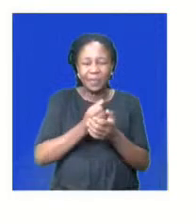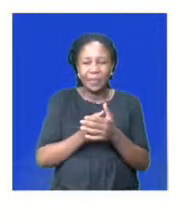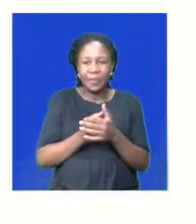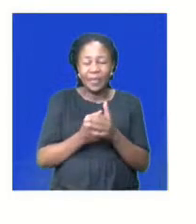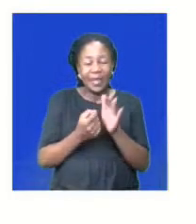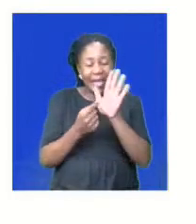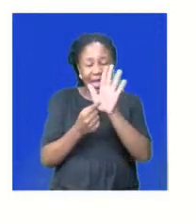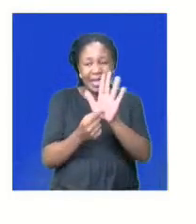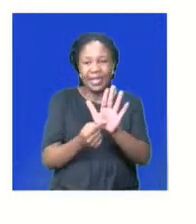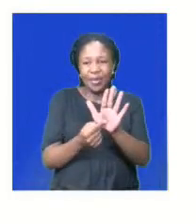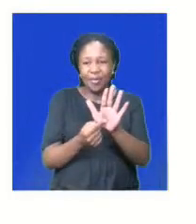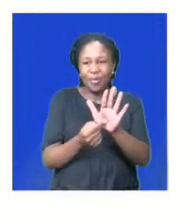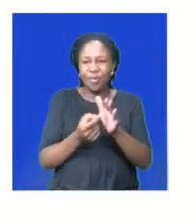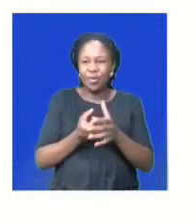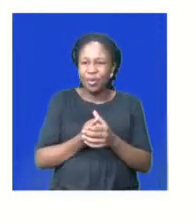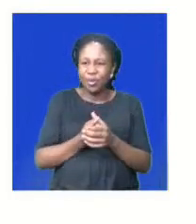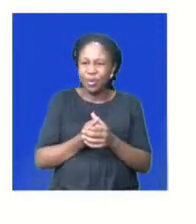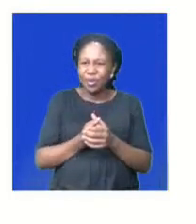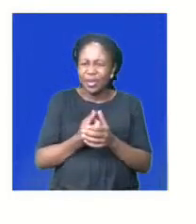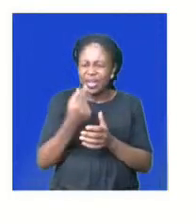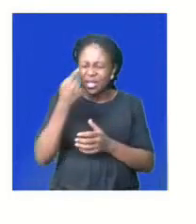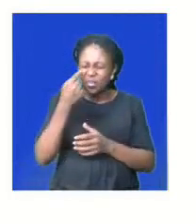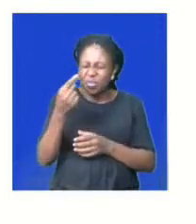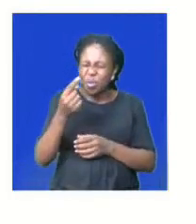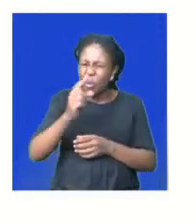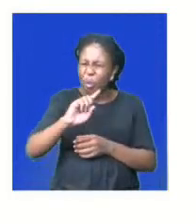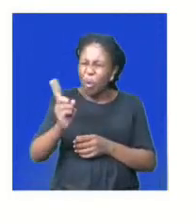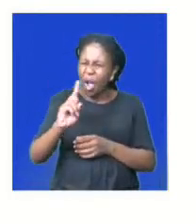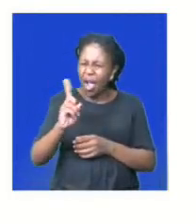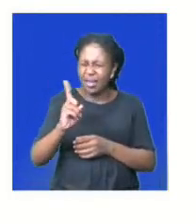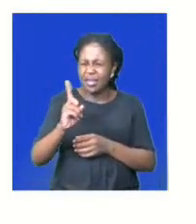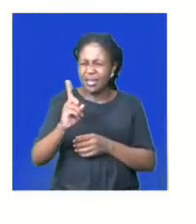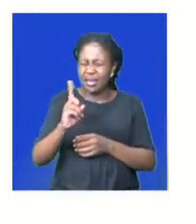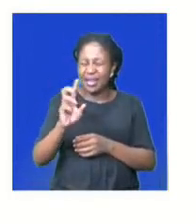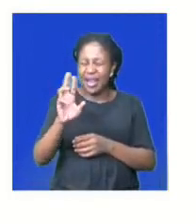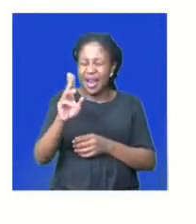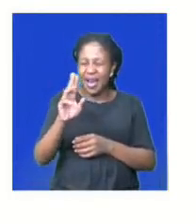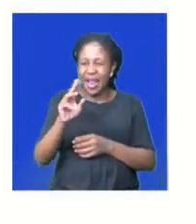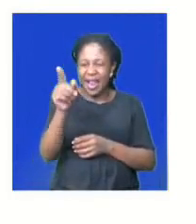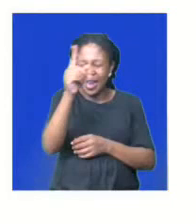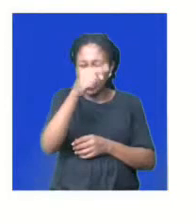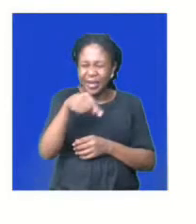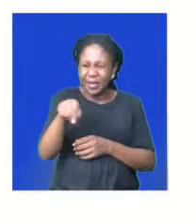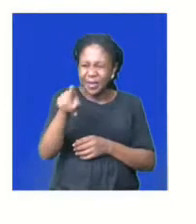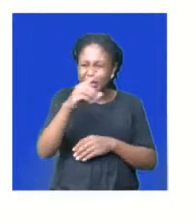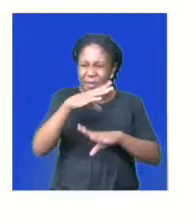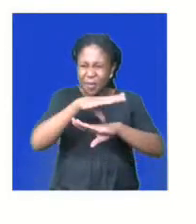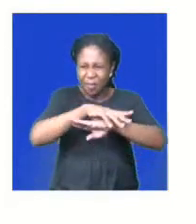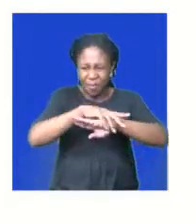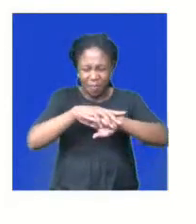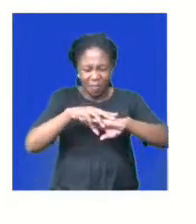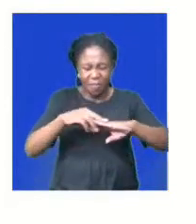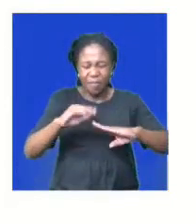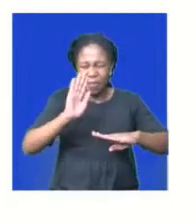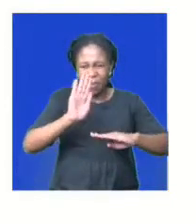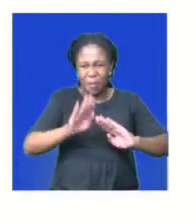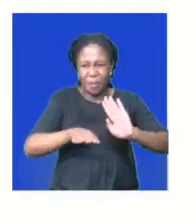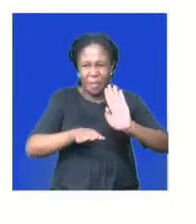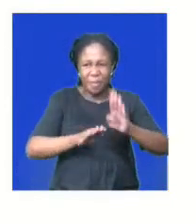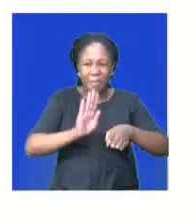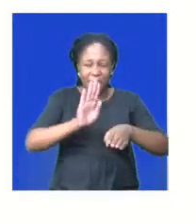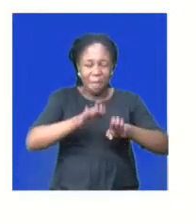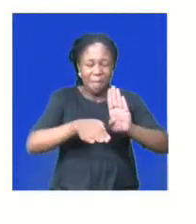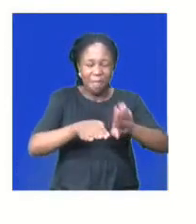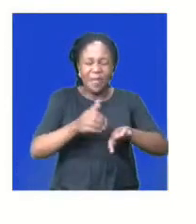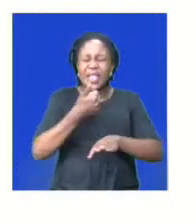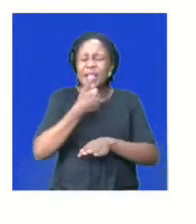is this? Good, this is the foot. What do we use the foot for? We use the